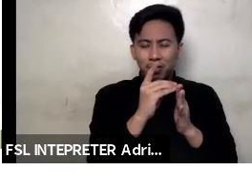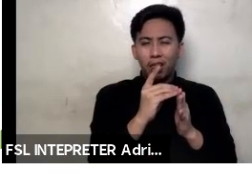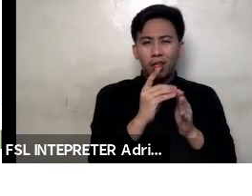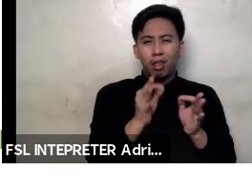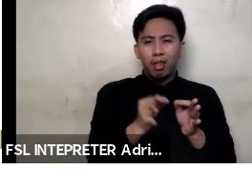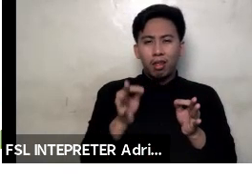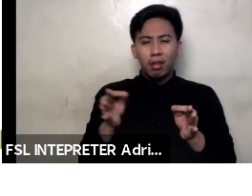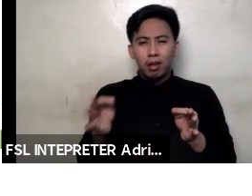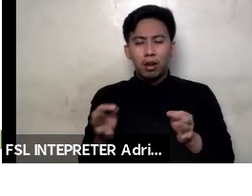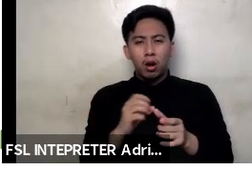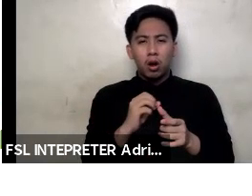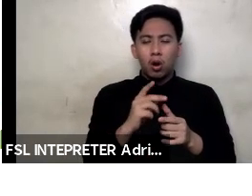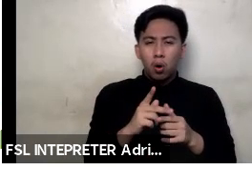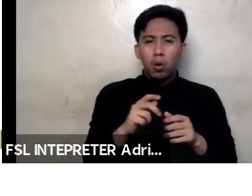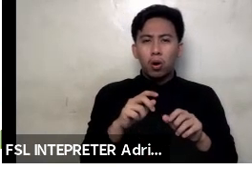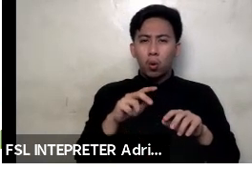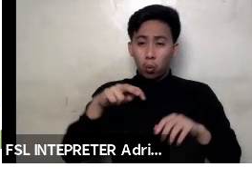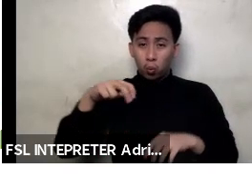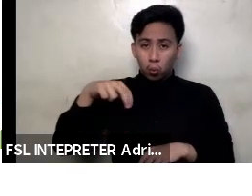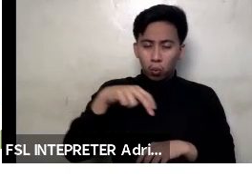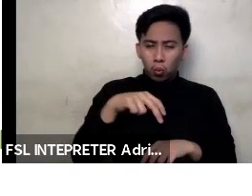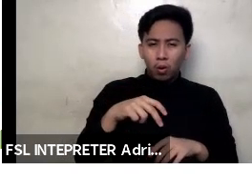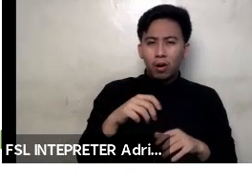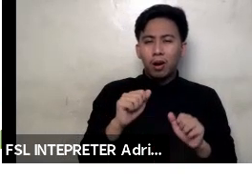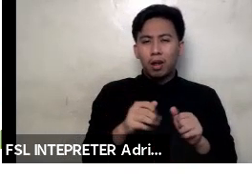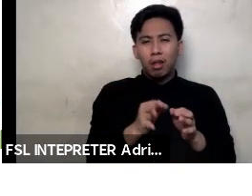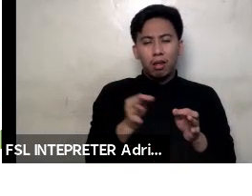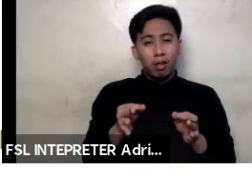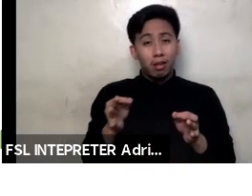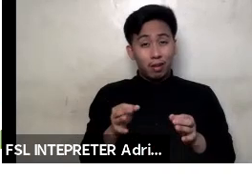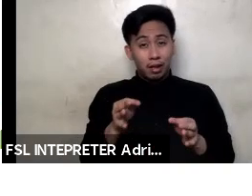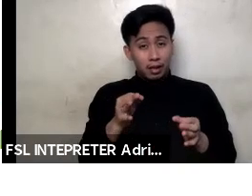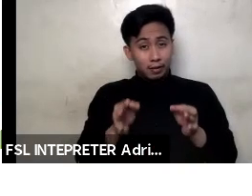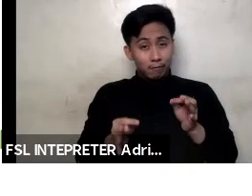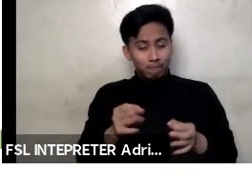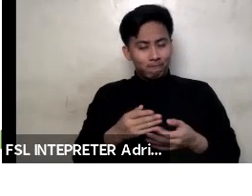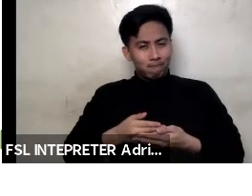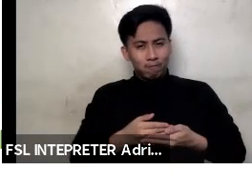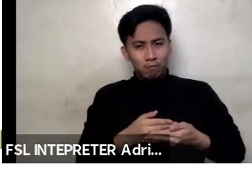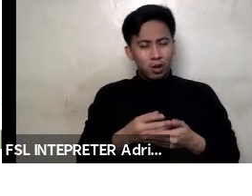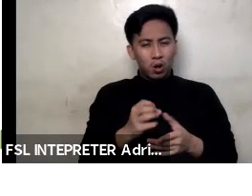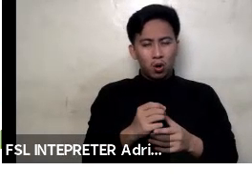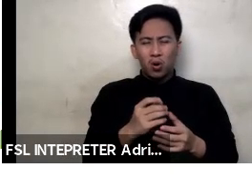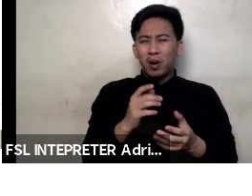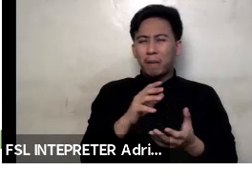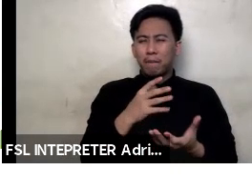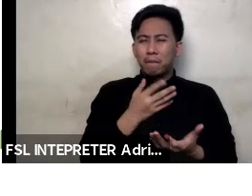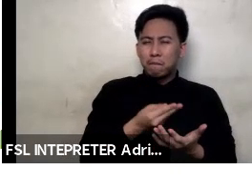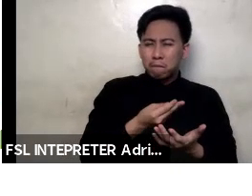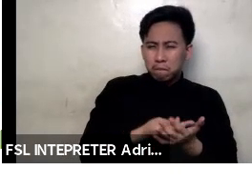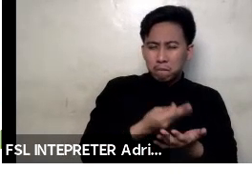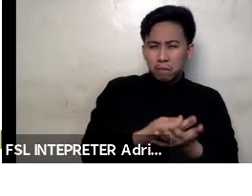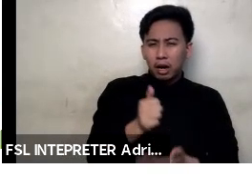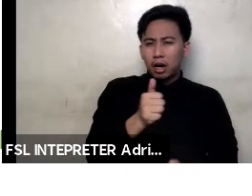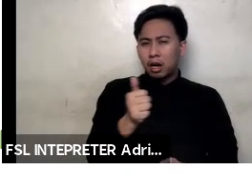Hindi makalakad kaagad yung bata. And definitely increase yung cost of treatment kasi pabalik-balik ka sa hospital. On the long term, the